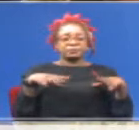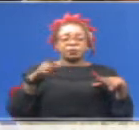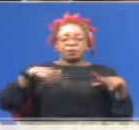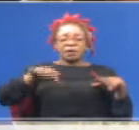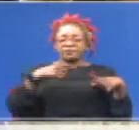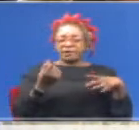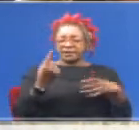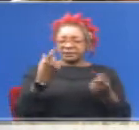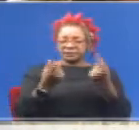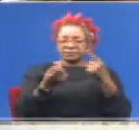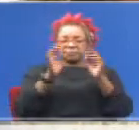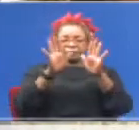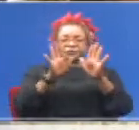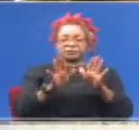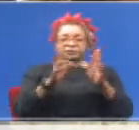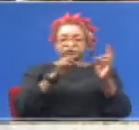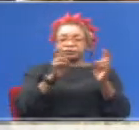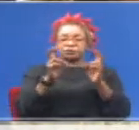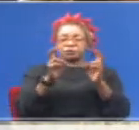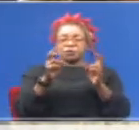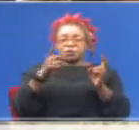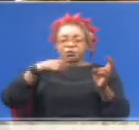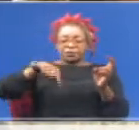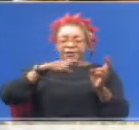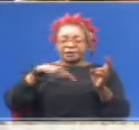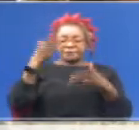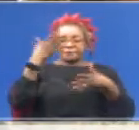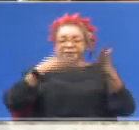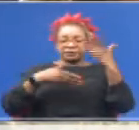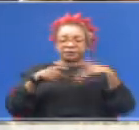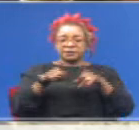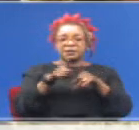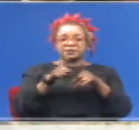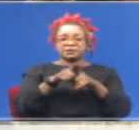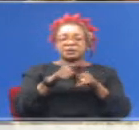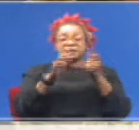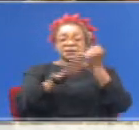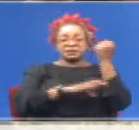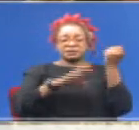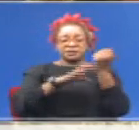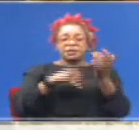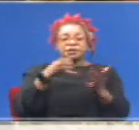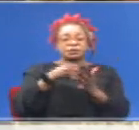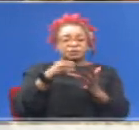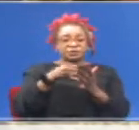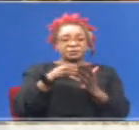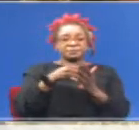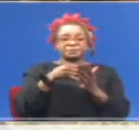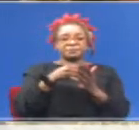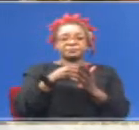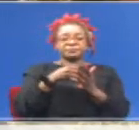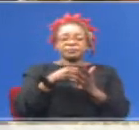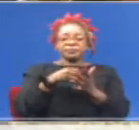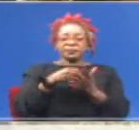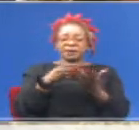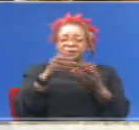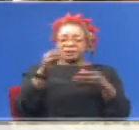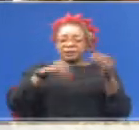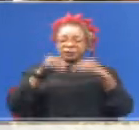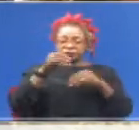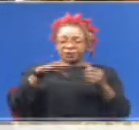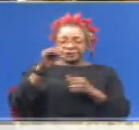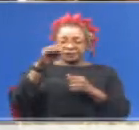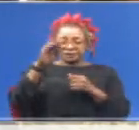issues that we face as a country, including the electoral injustice, the cost of living,